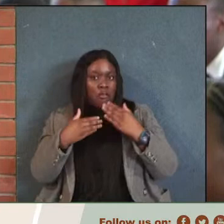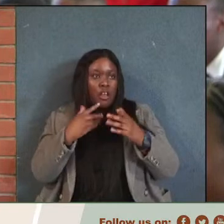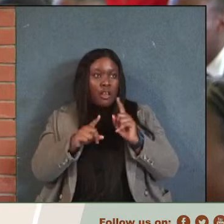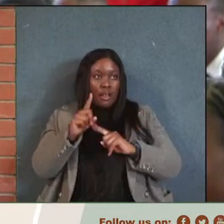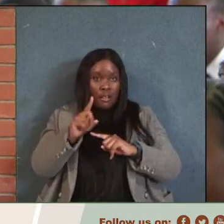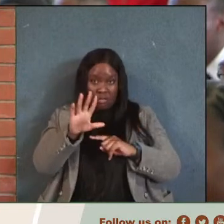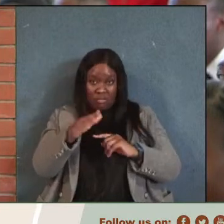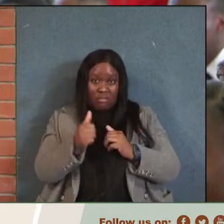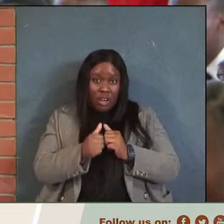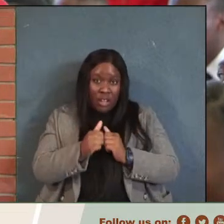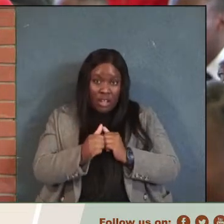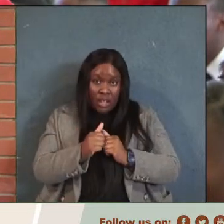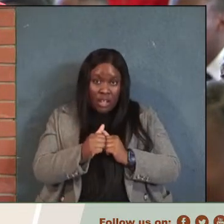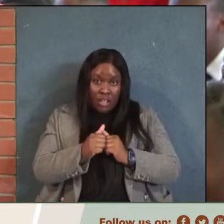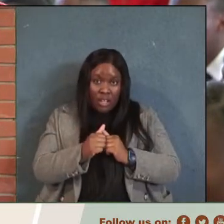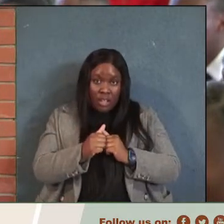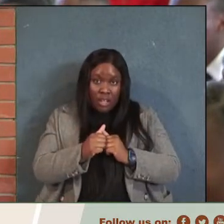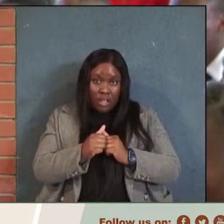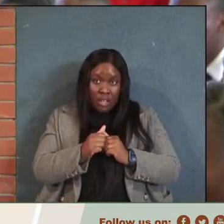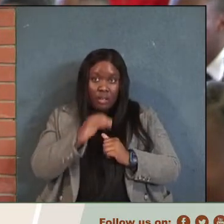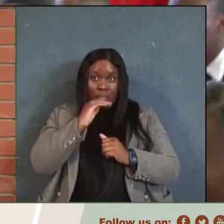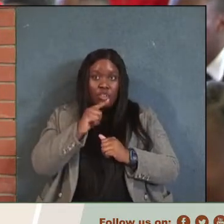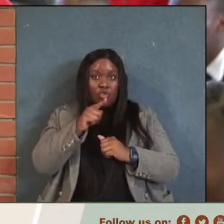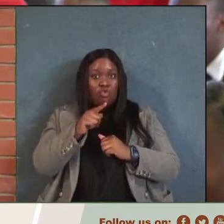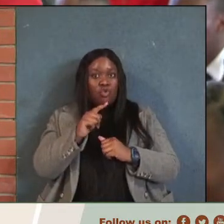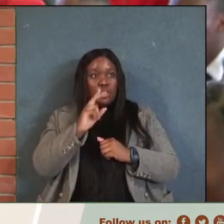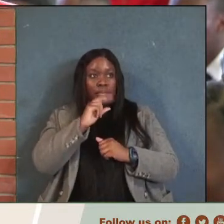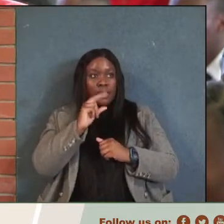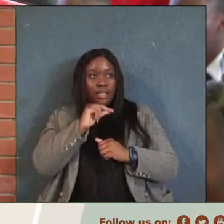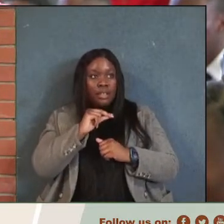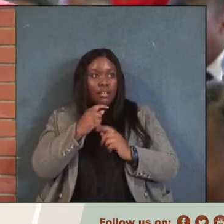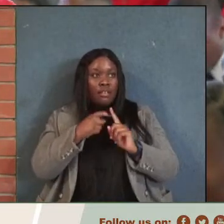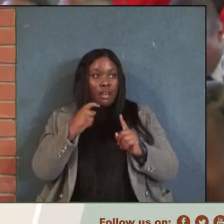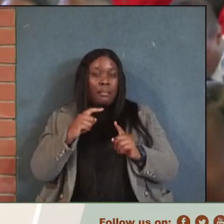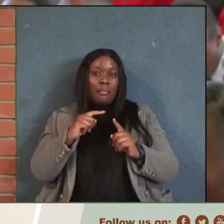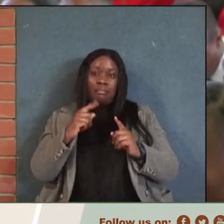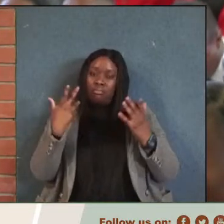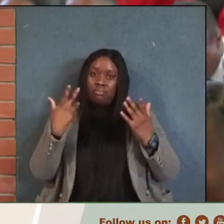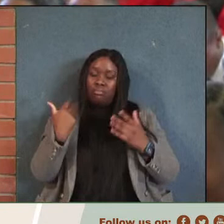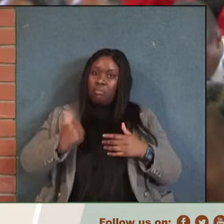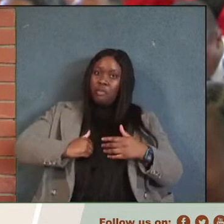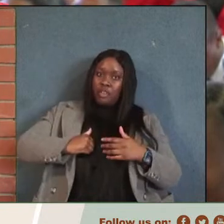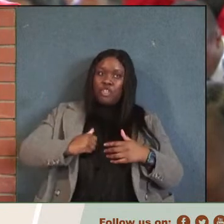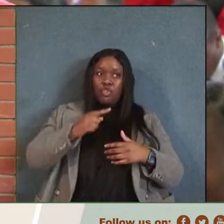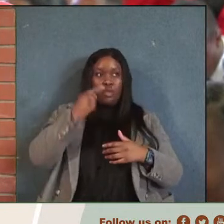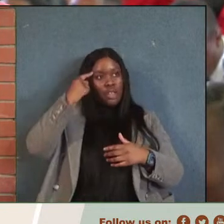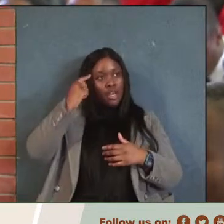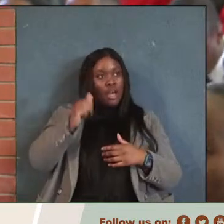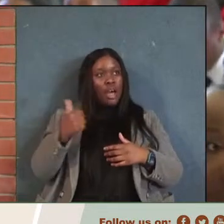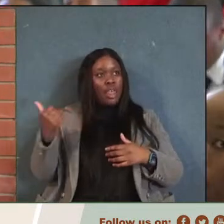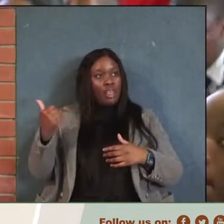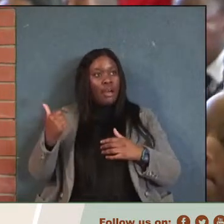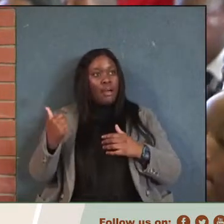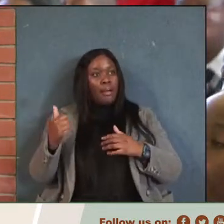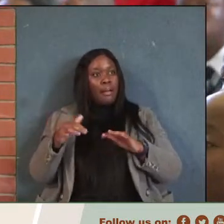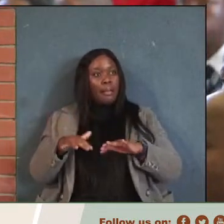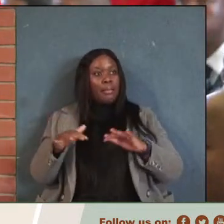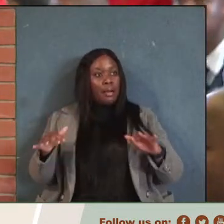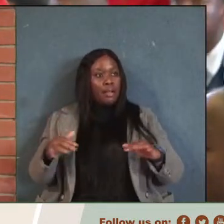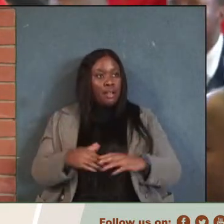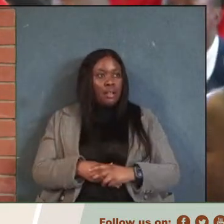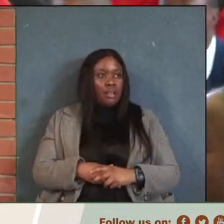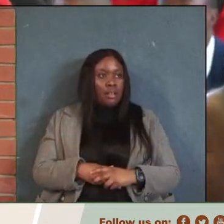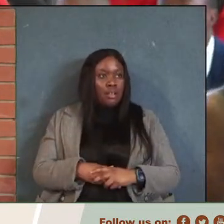brother, you are speaking from a point of privilege and are rather inconsiderate of other students' well-being. It's like Honorable